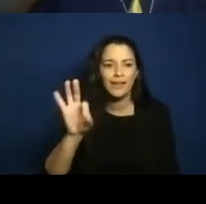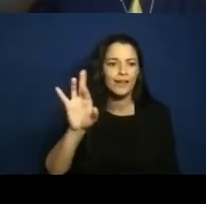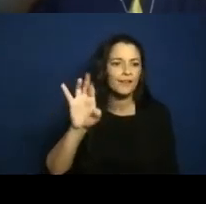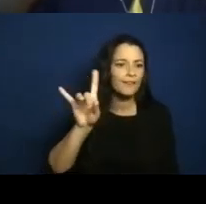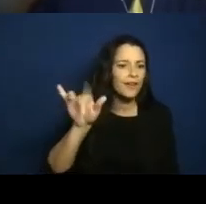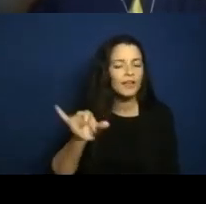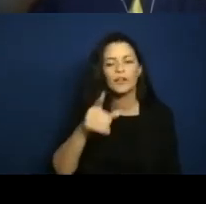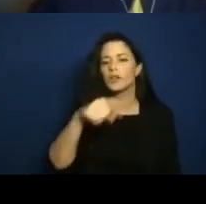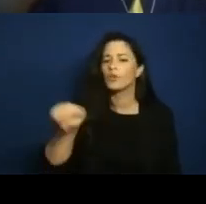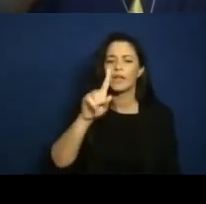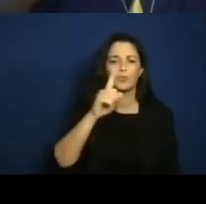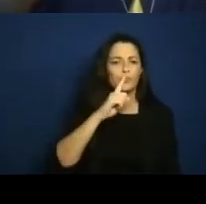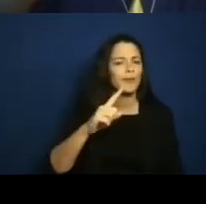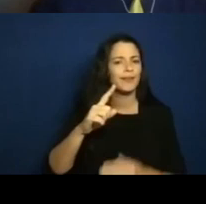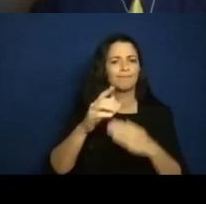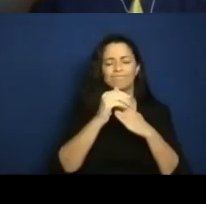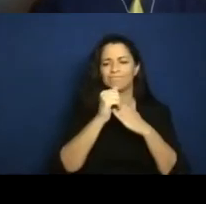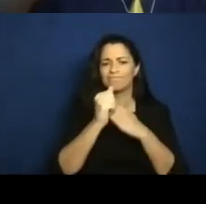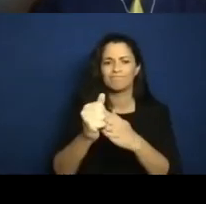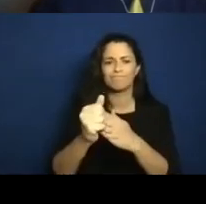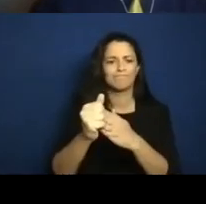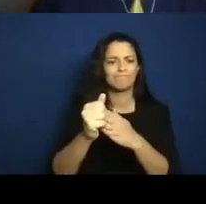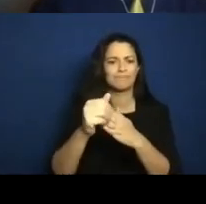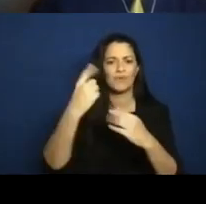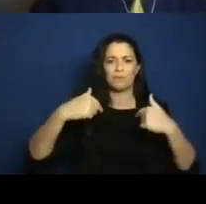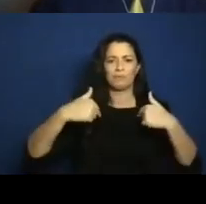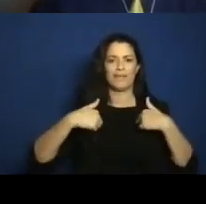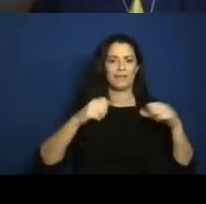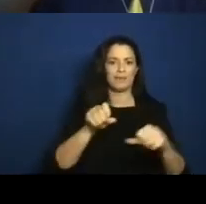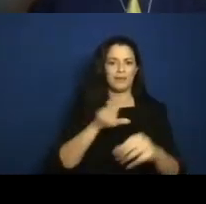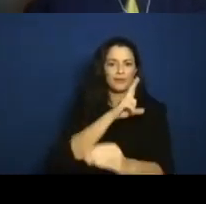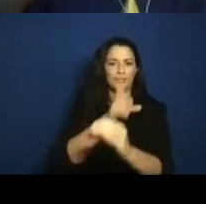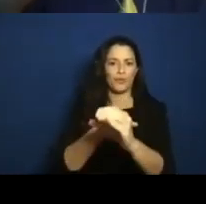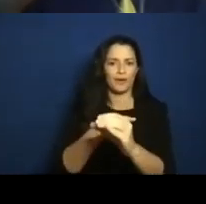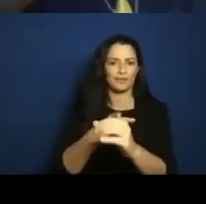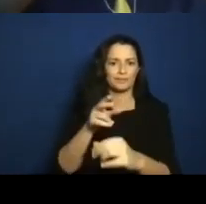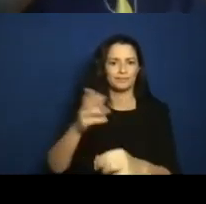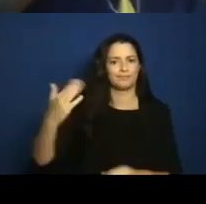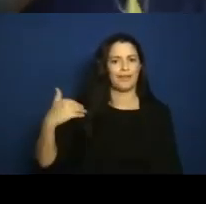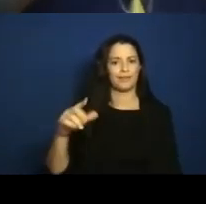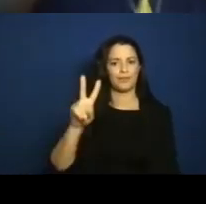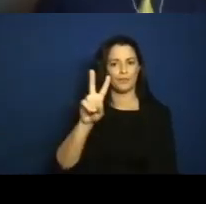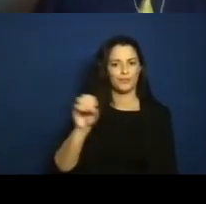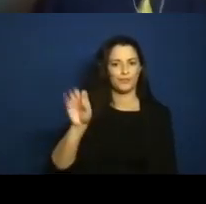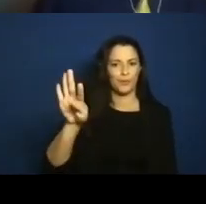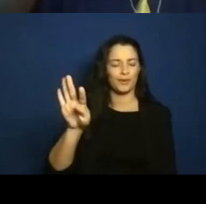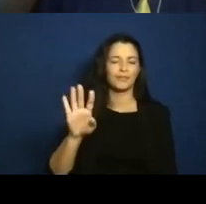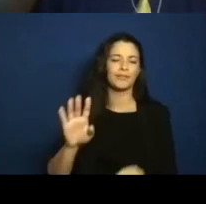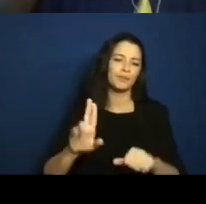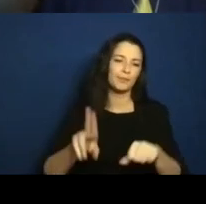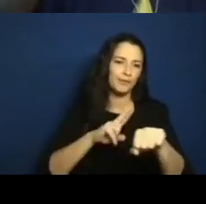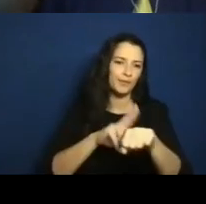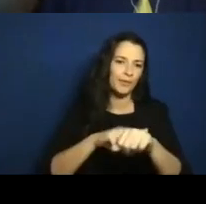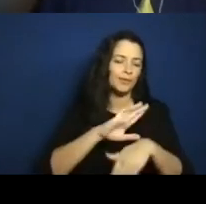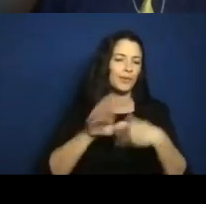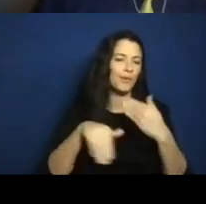for me to be able to even join when I did in 2004. But of course, in all of the